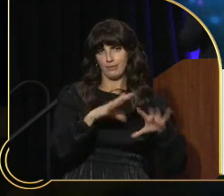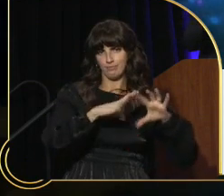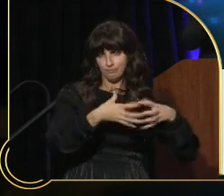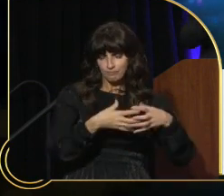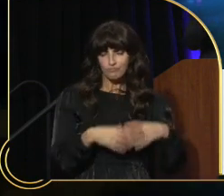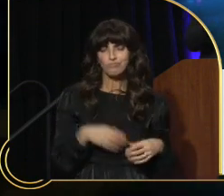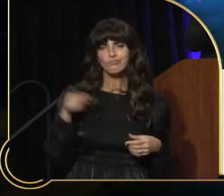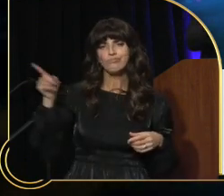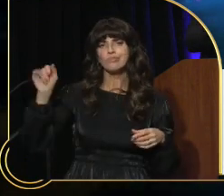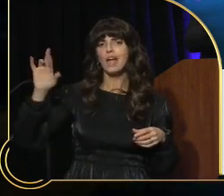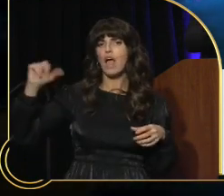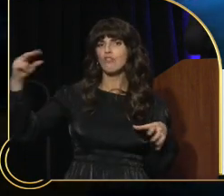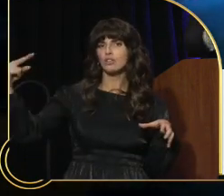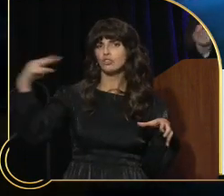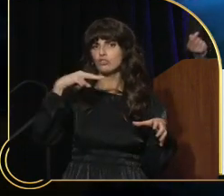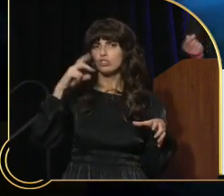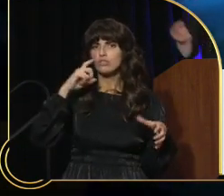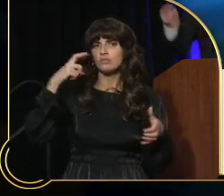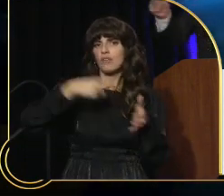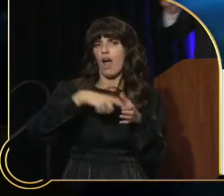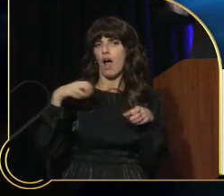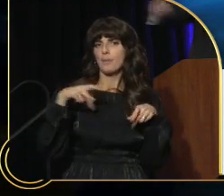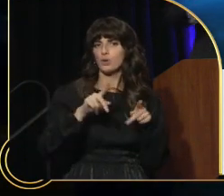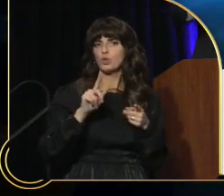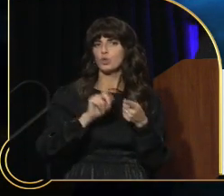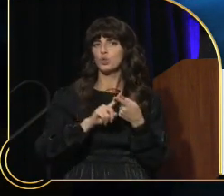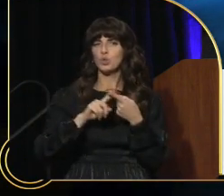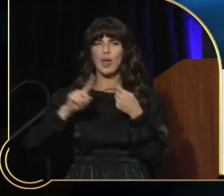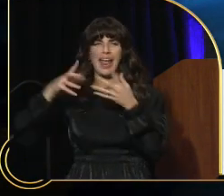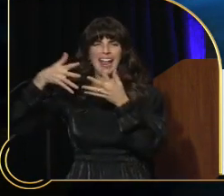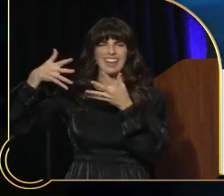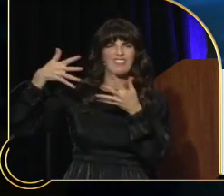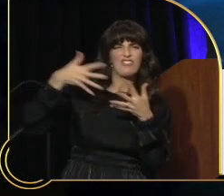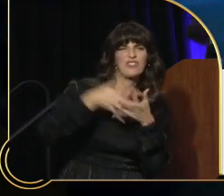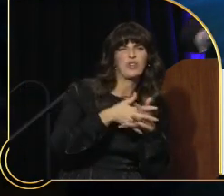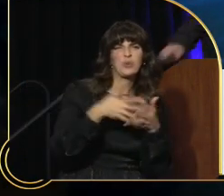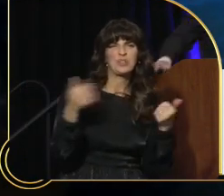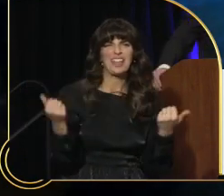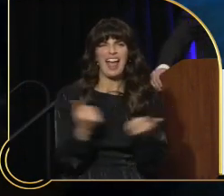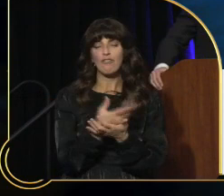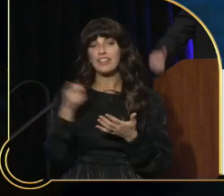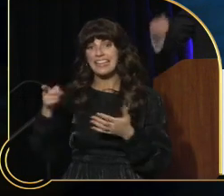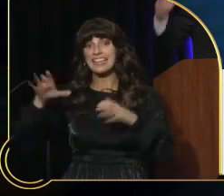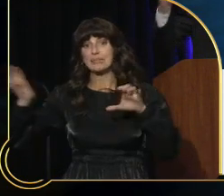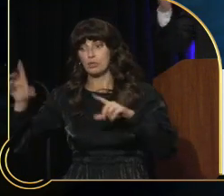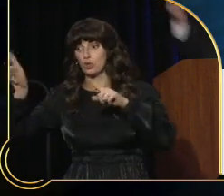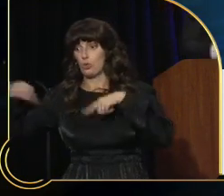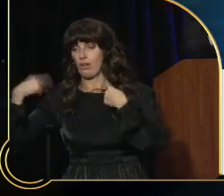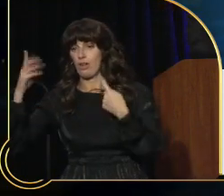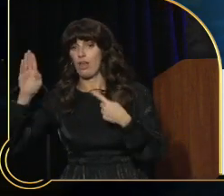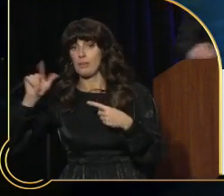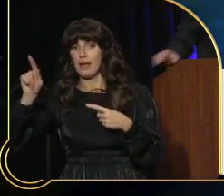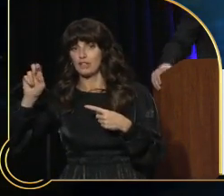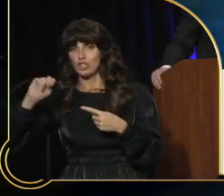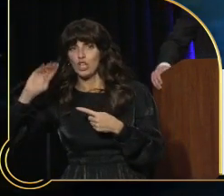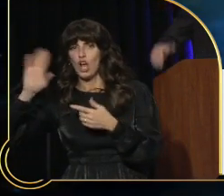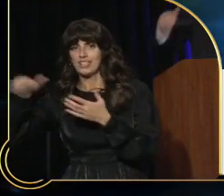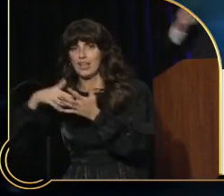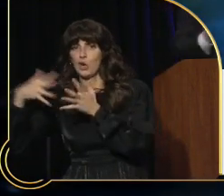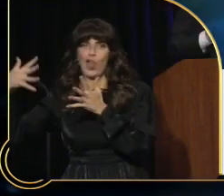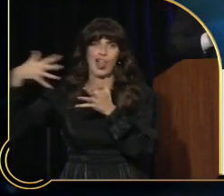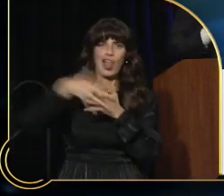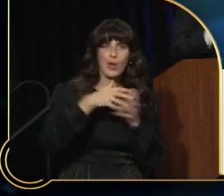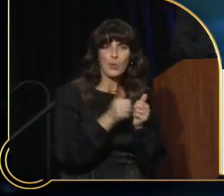Ira saw an opportunity to infuse everything he'd been doing at the Bazelon Center into all of our work,